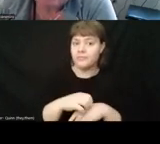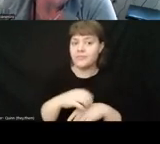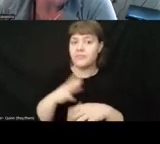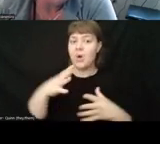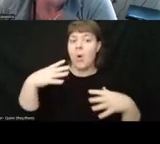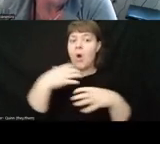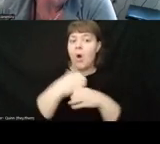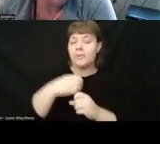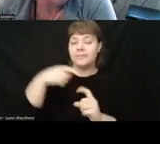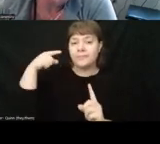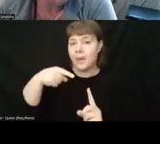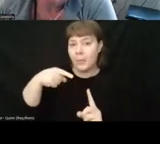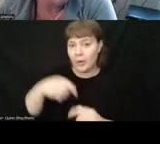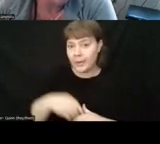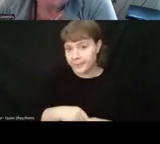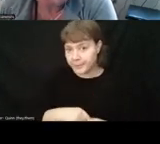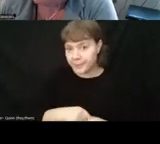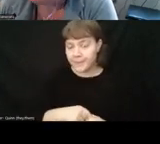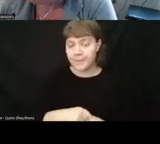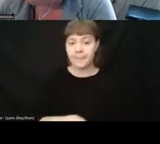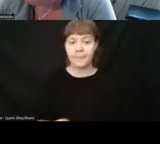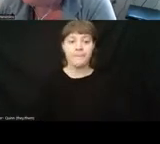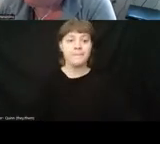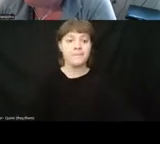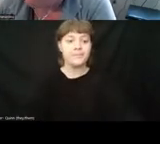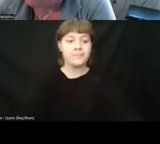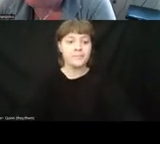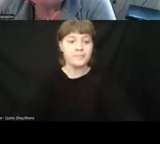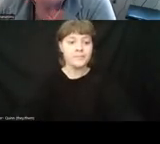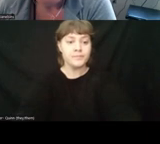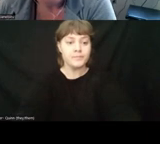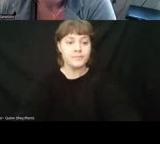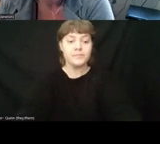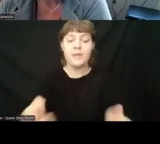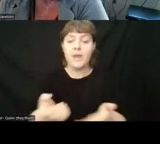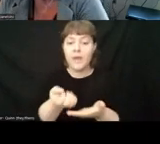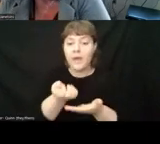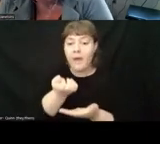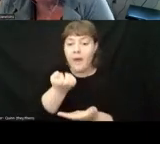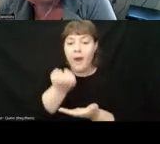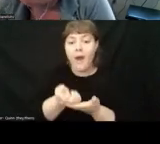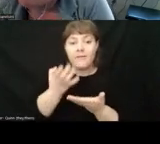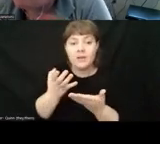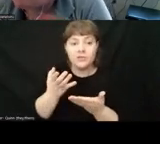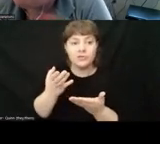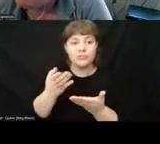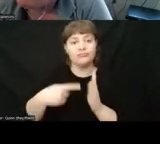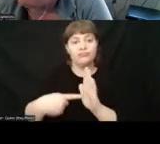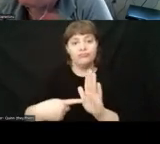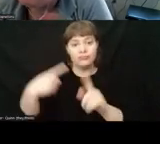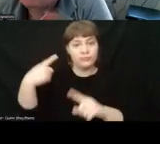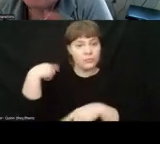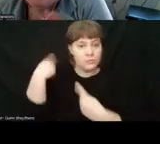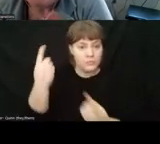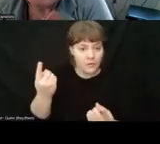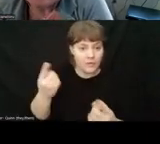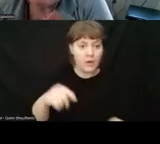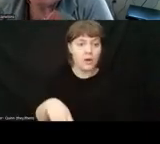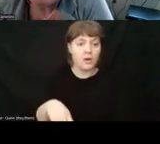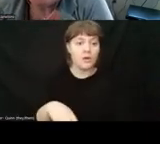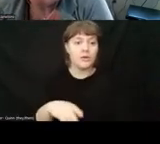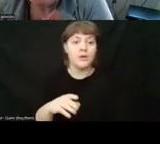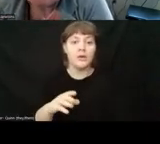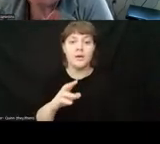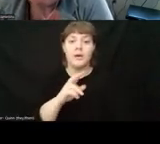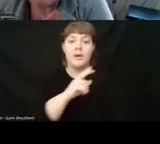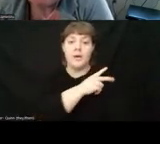summary, what the evidence shows so far is that patient report of their